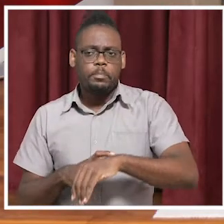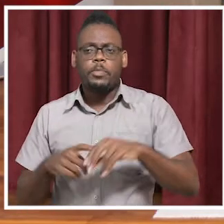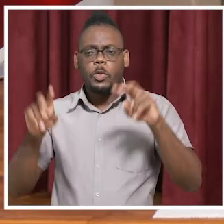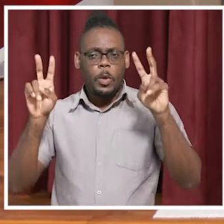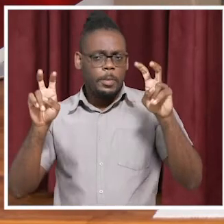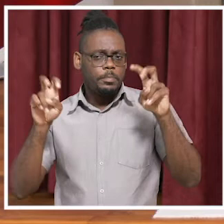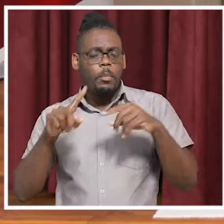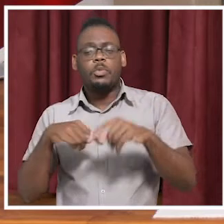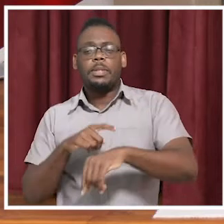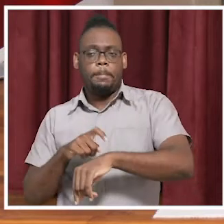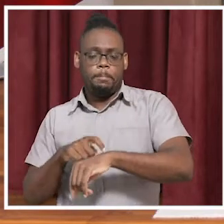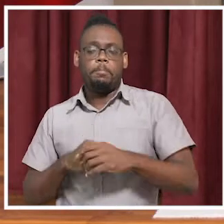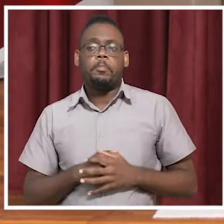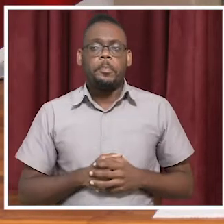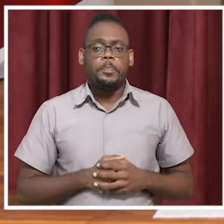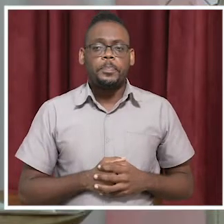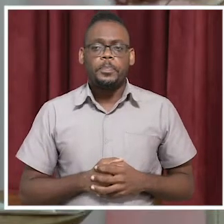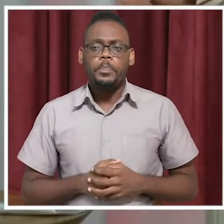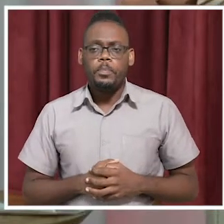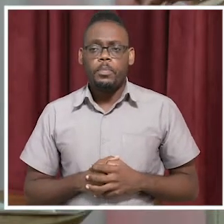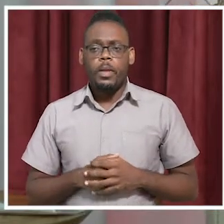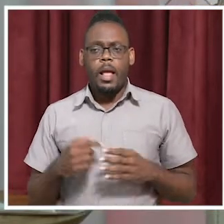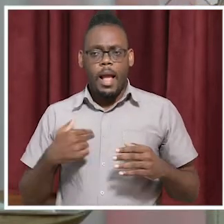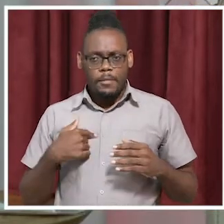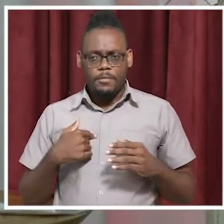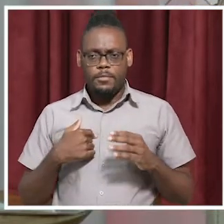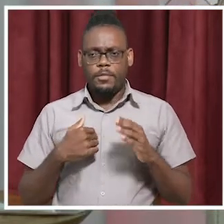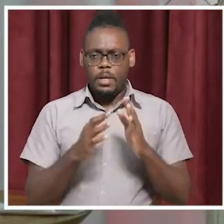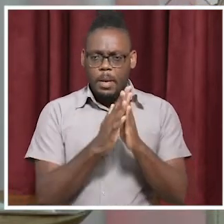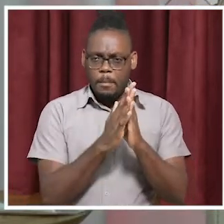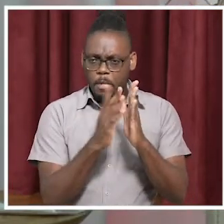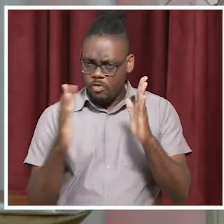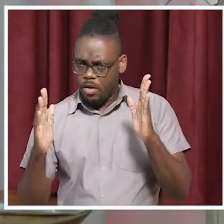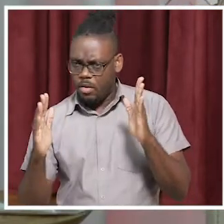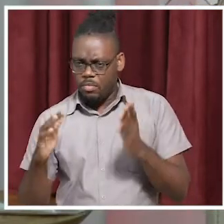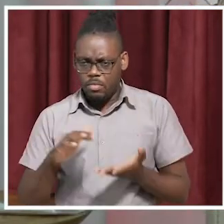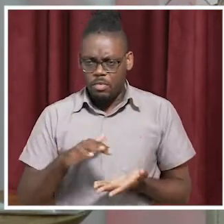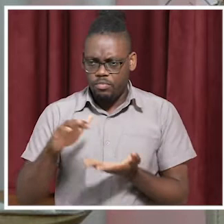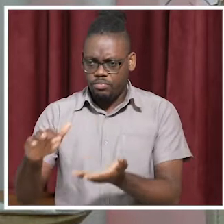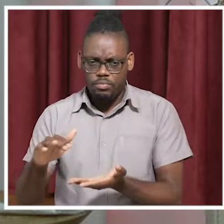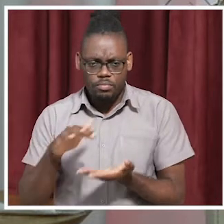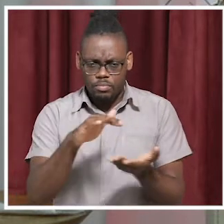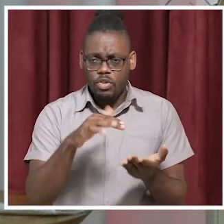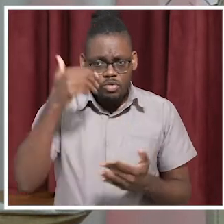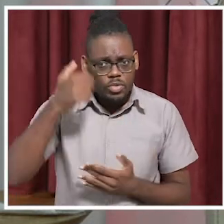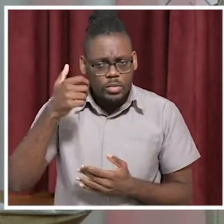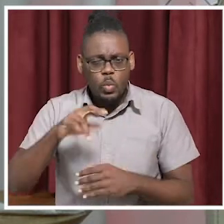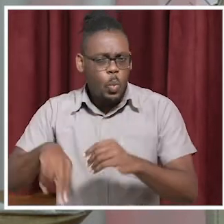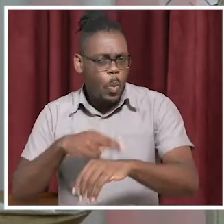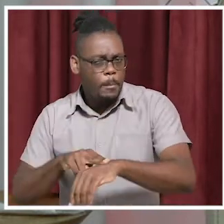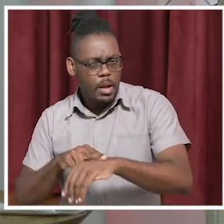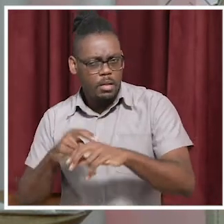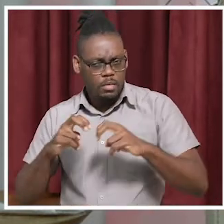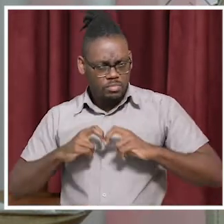we have more periodical increments or assistance granted, that is, by the National Commission for Self-Help. And that might mean that there are